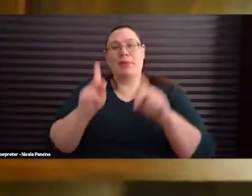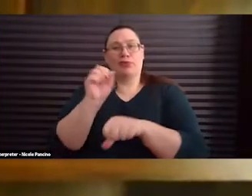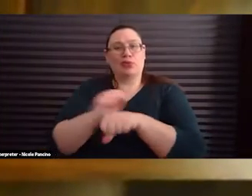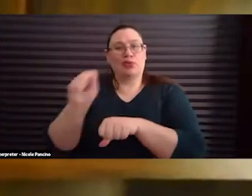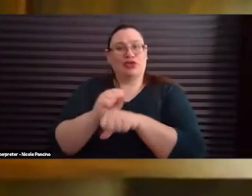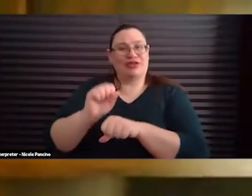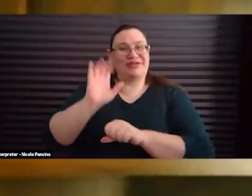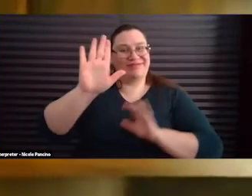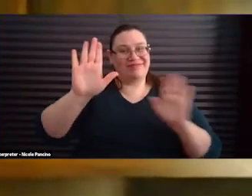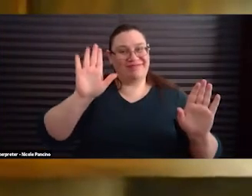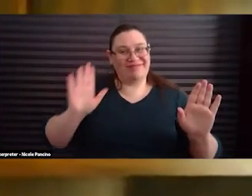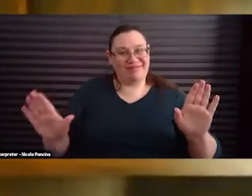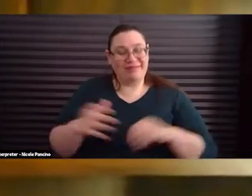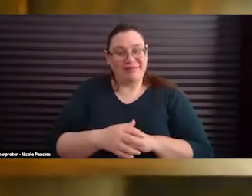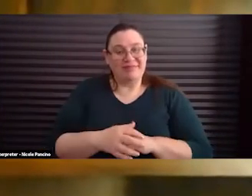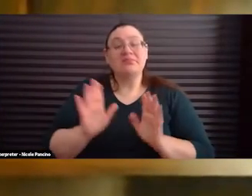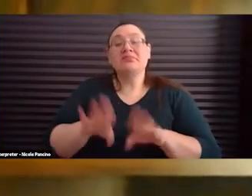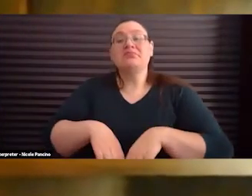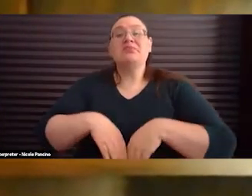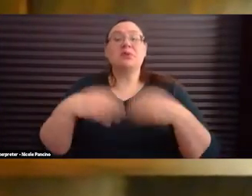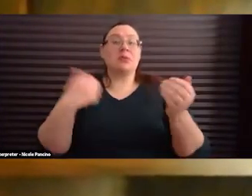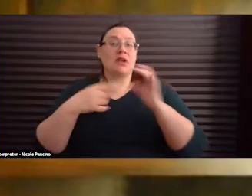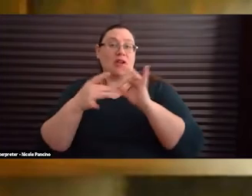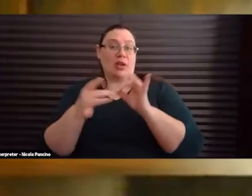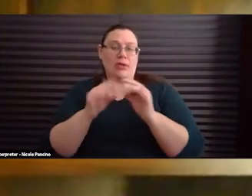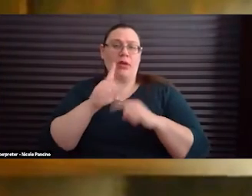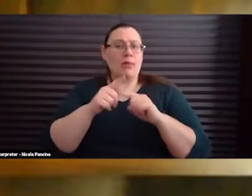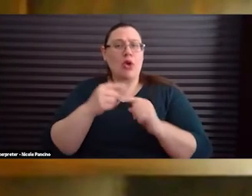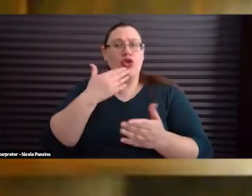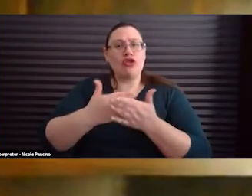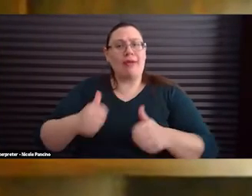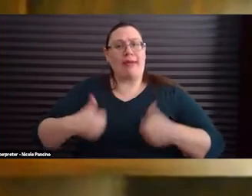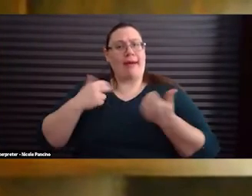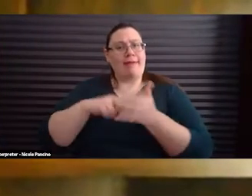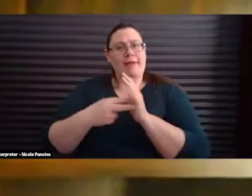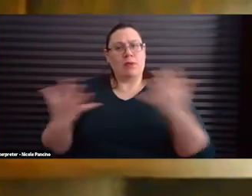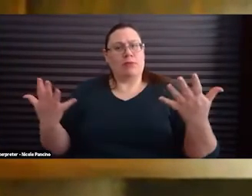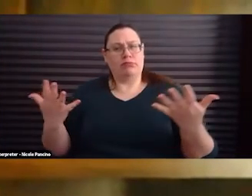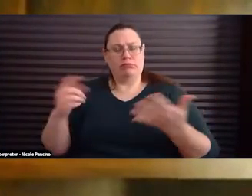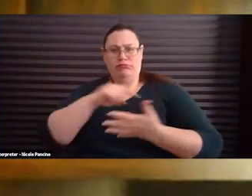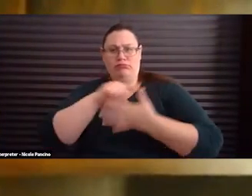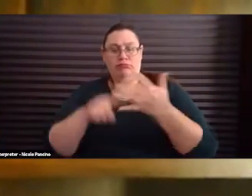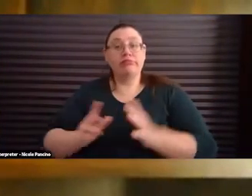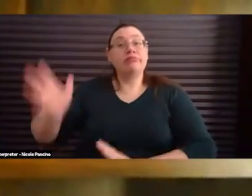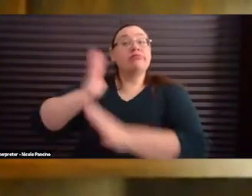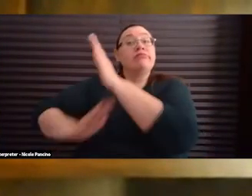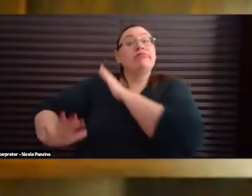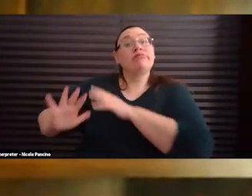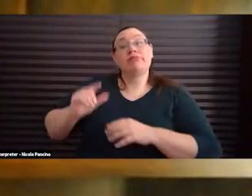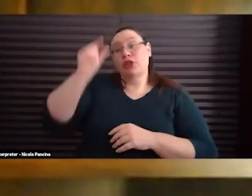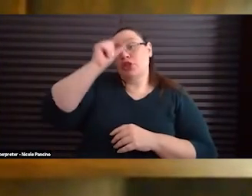these remarks with a statement about the elements of a good life. Several ancient Greek philosophers, when I was a